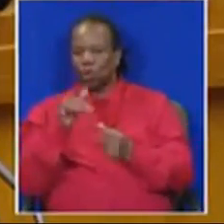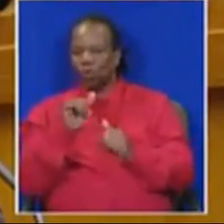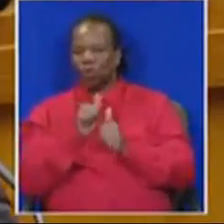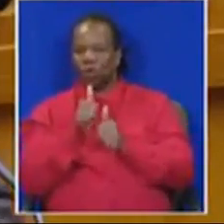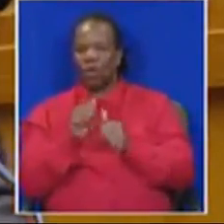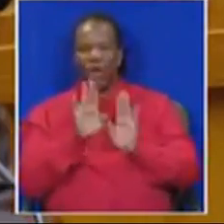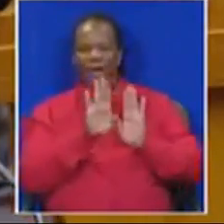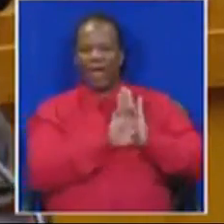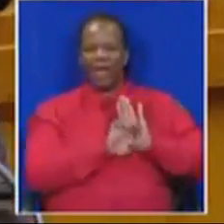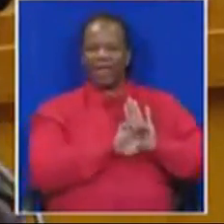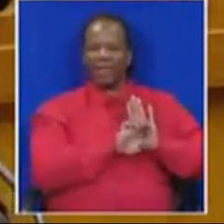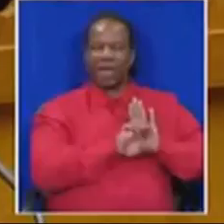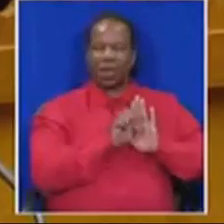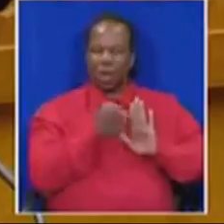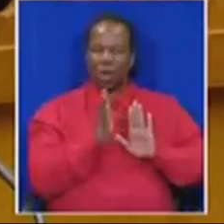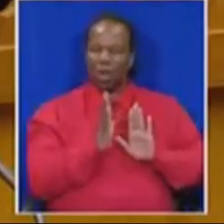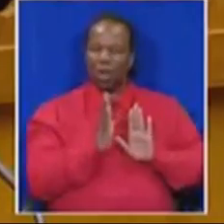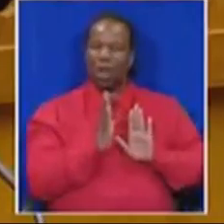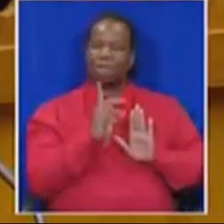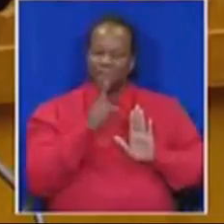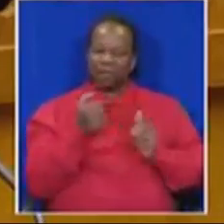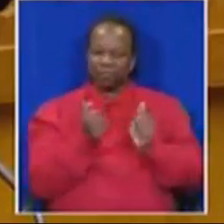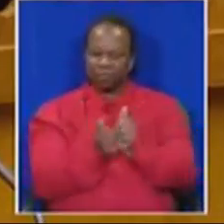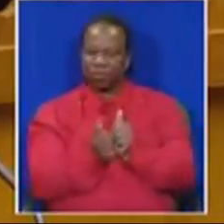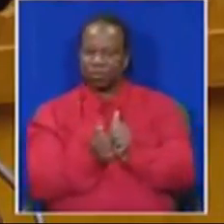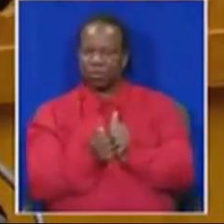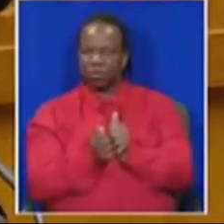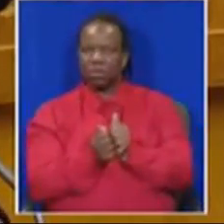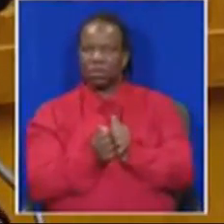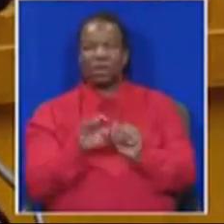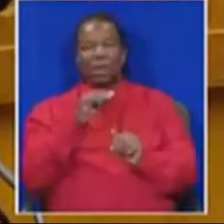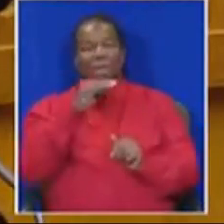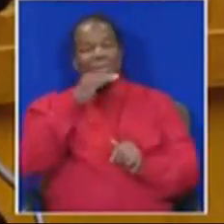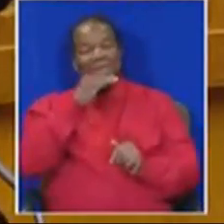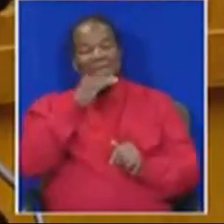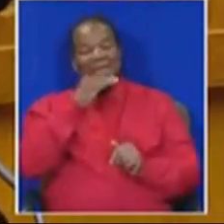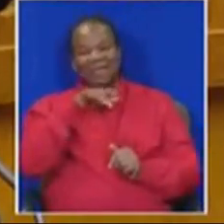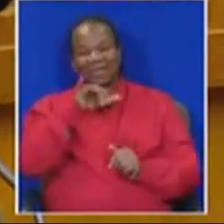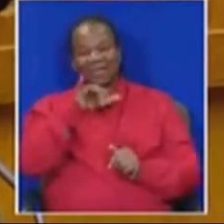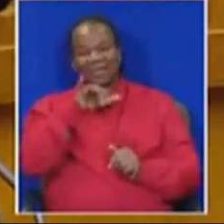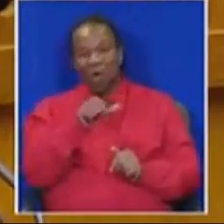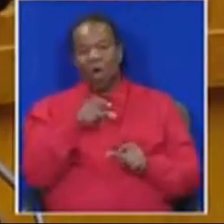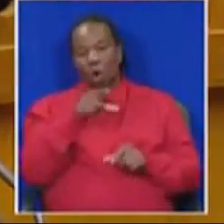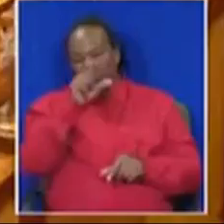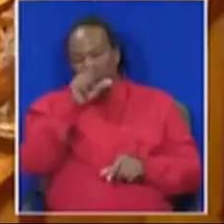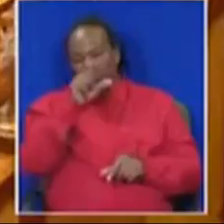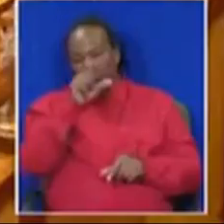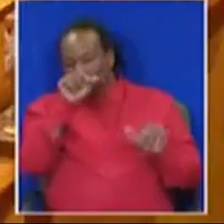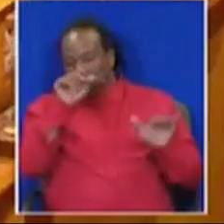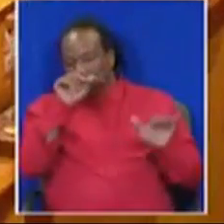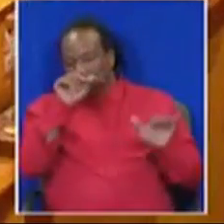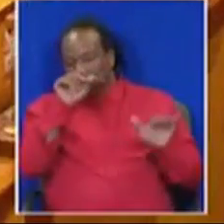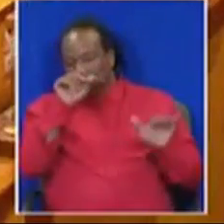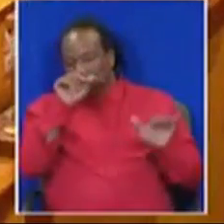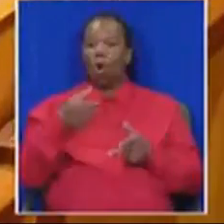well. This requires that we strengthen law enforcement institutions and that we shield